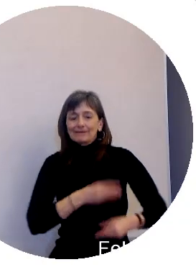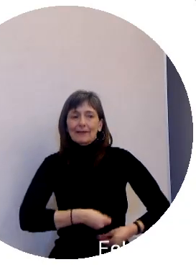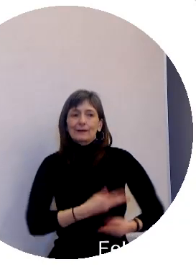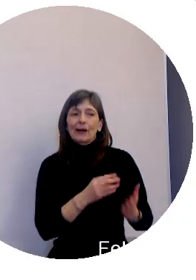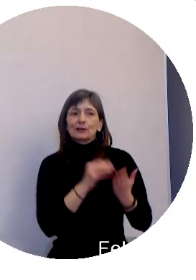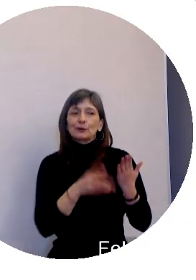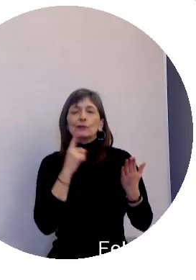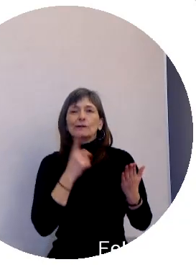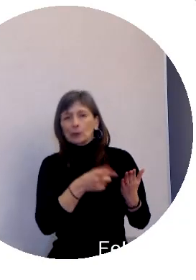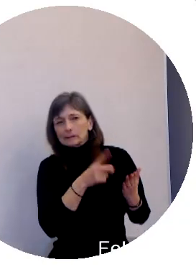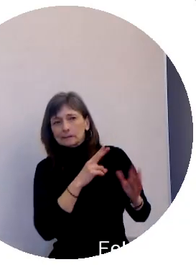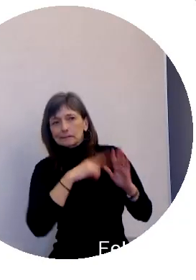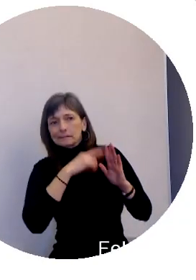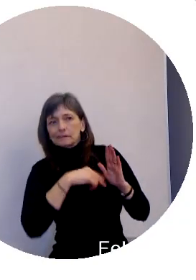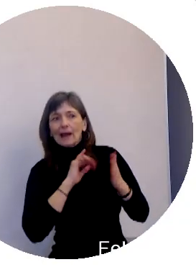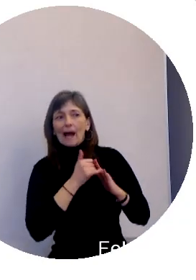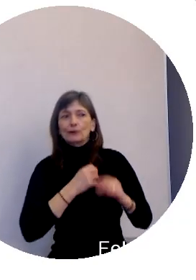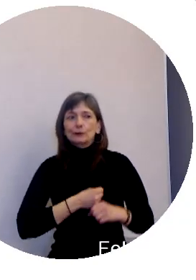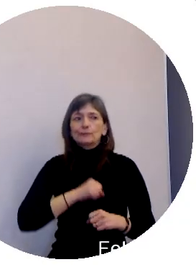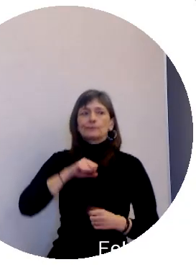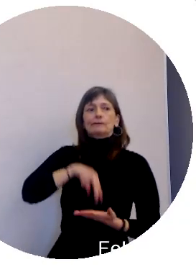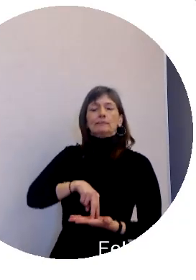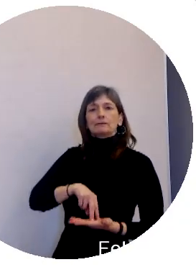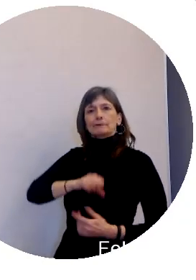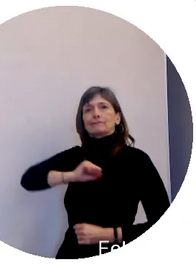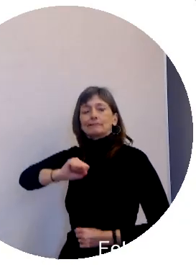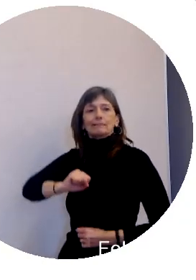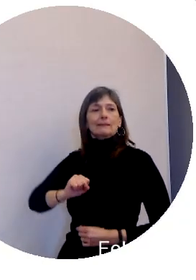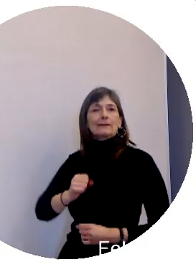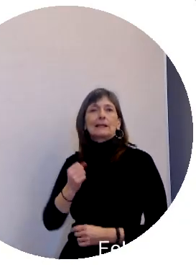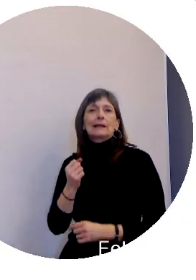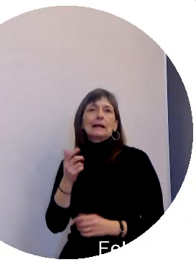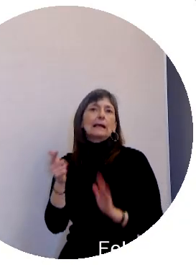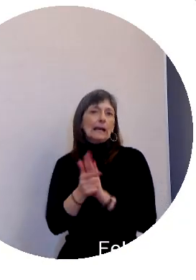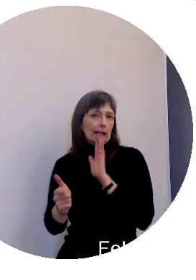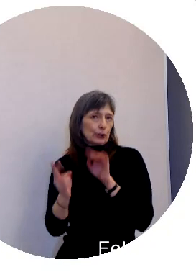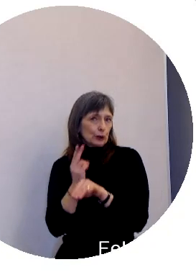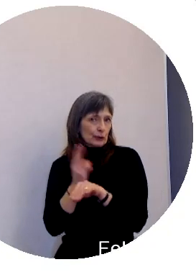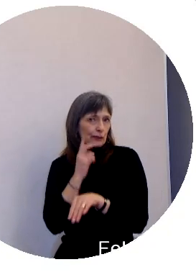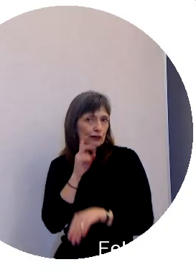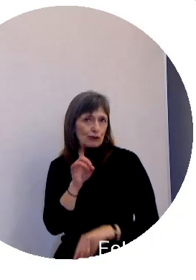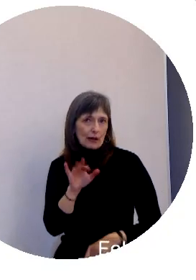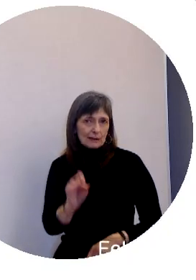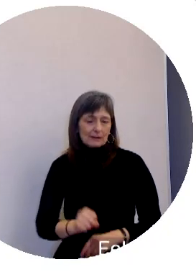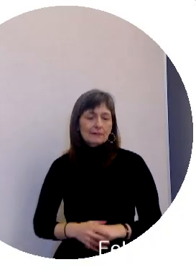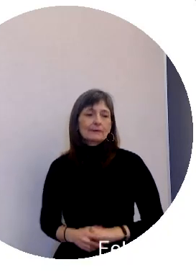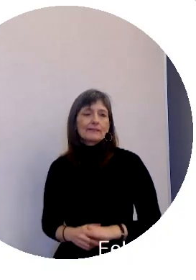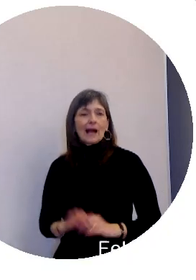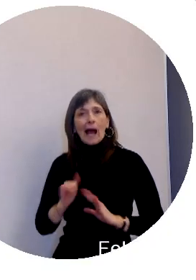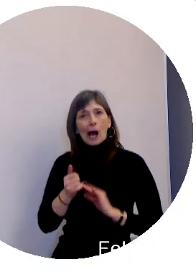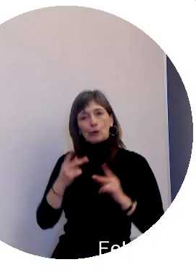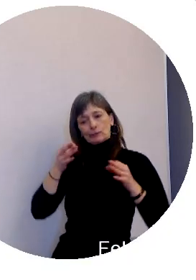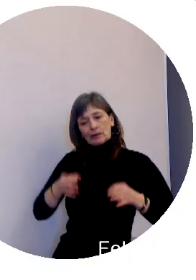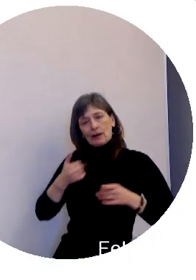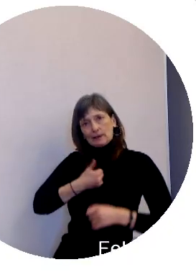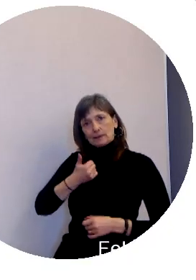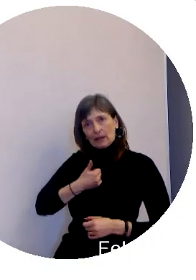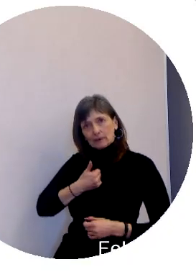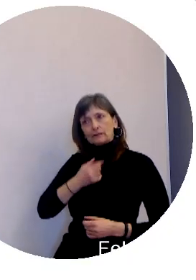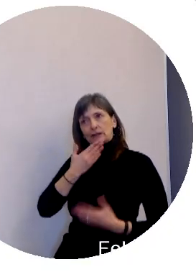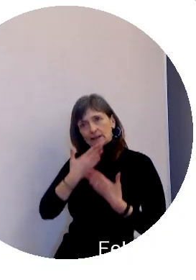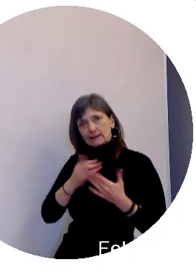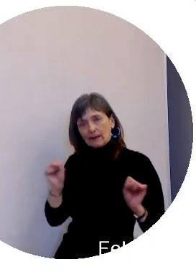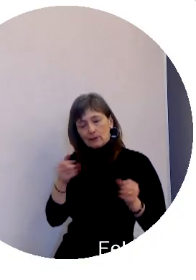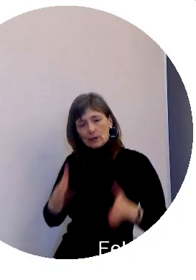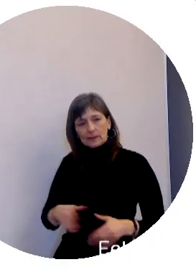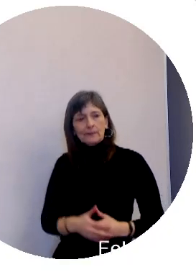with the skills required to take a stand against the illegal use of drugs and make healthy and wise choices. Roots of